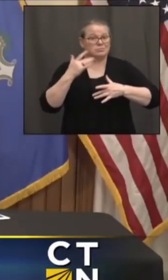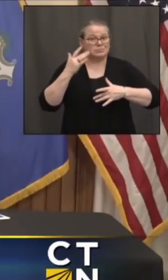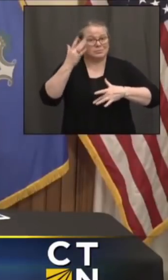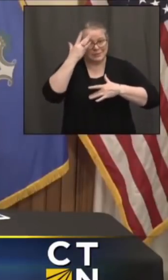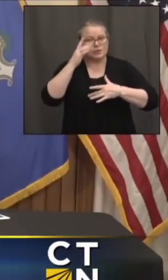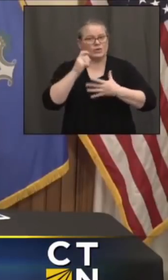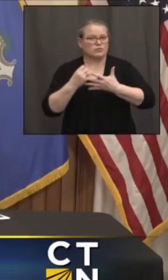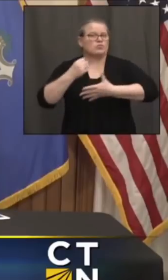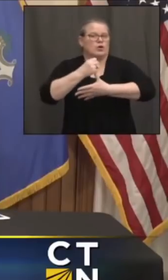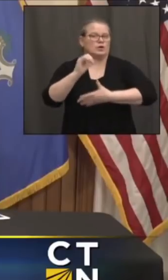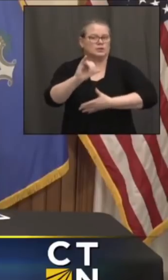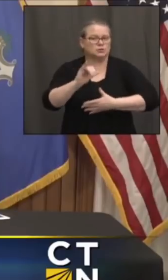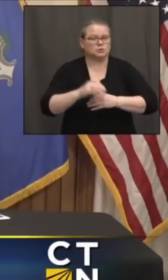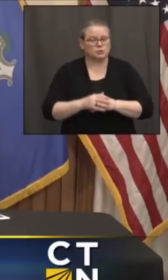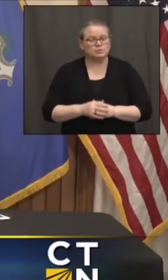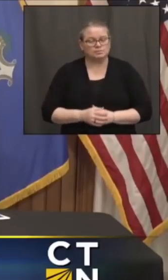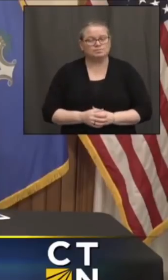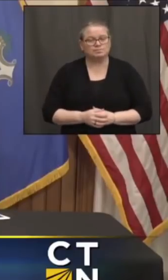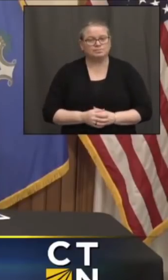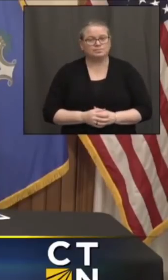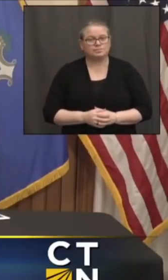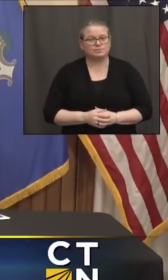Thank you.